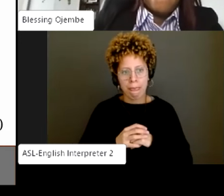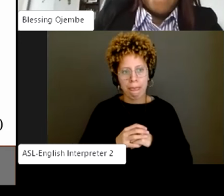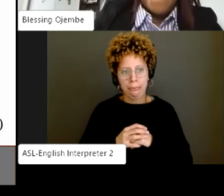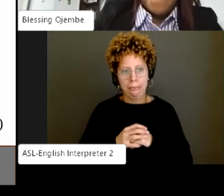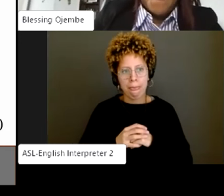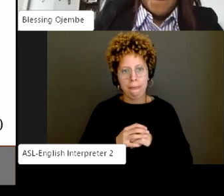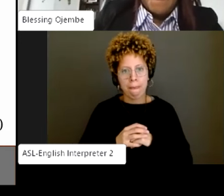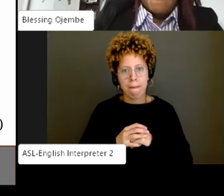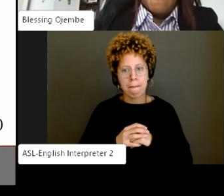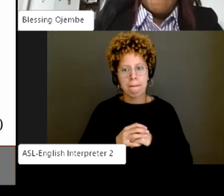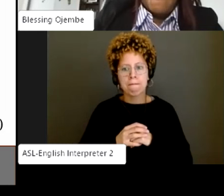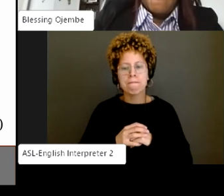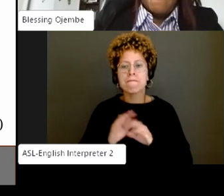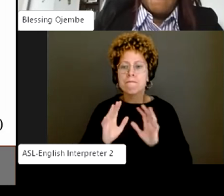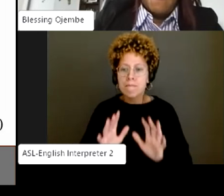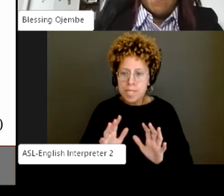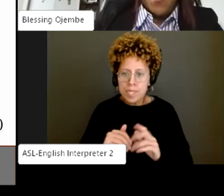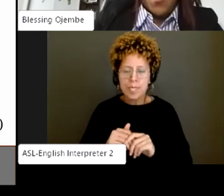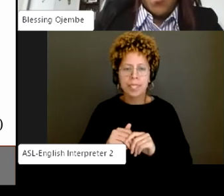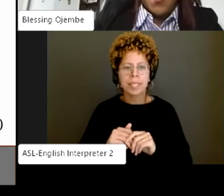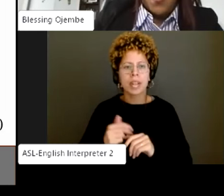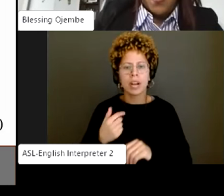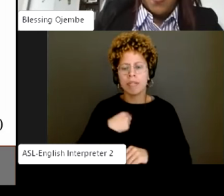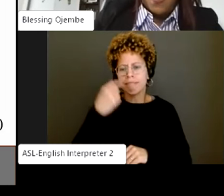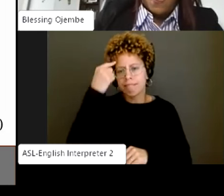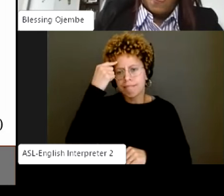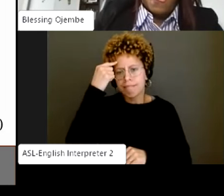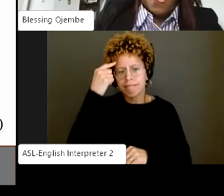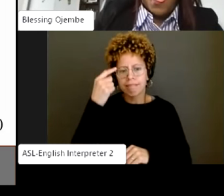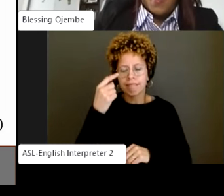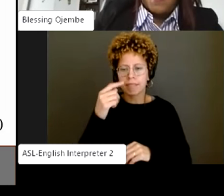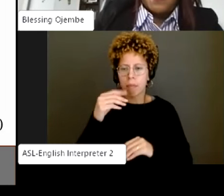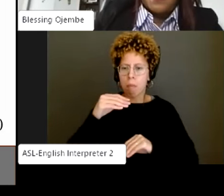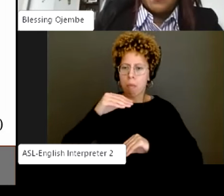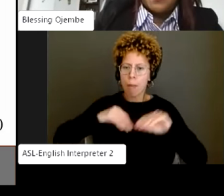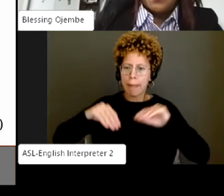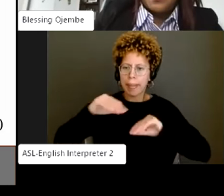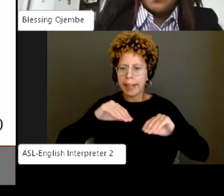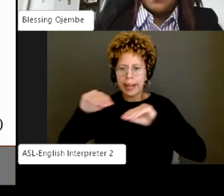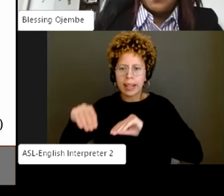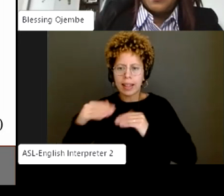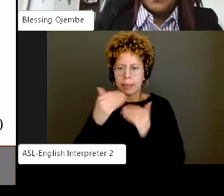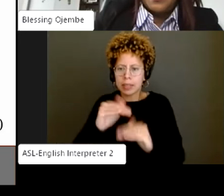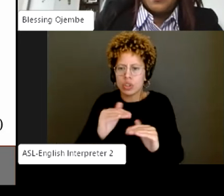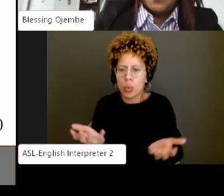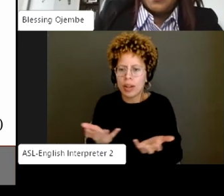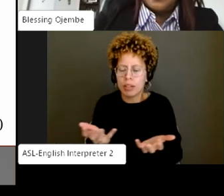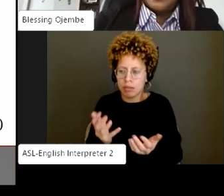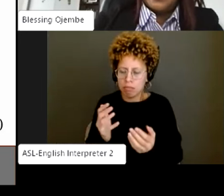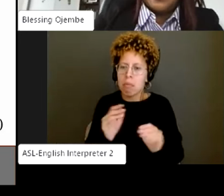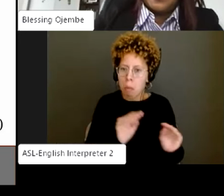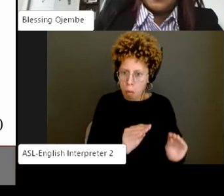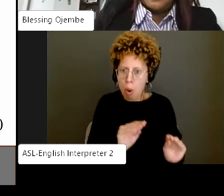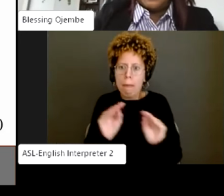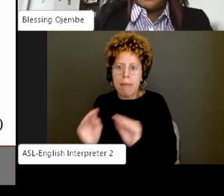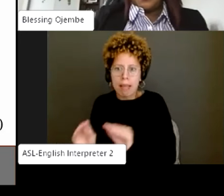So I thought, what is mobility limitation? We've talked about what mobility is. Now I'm trying to dive